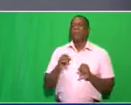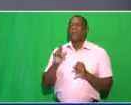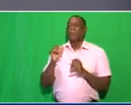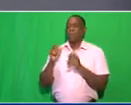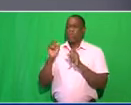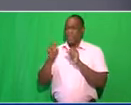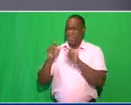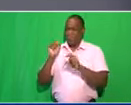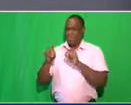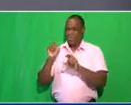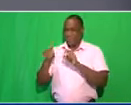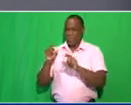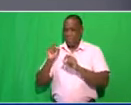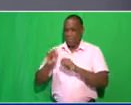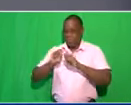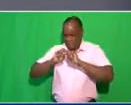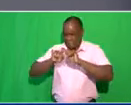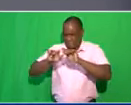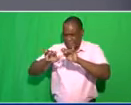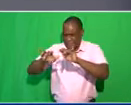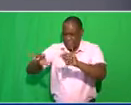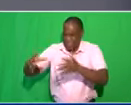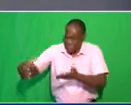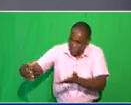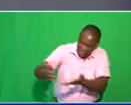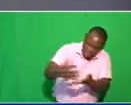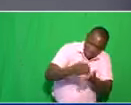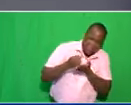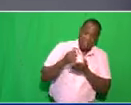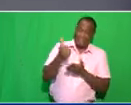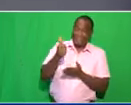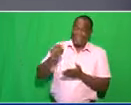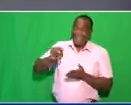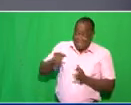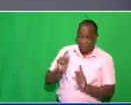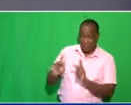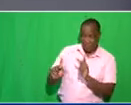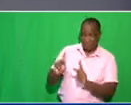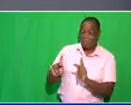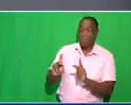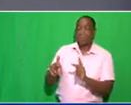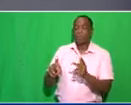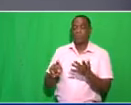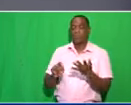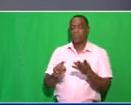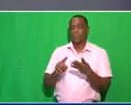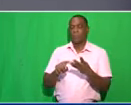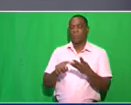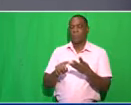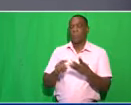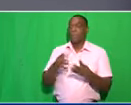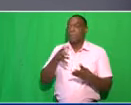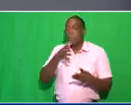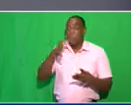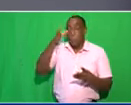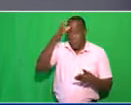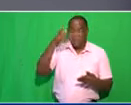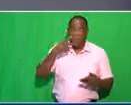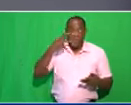approximately 10,000 persons. In terms of parents, over 4,000 parents would have